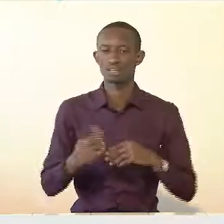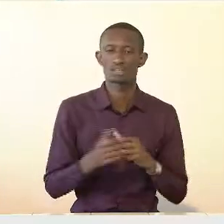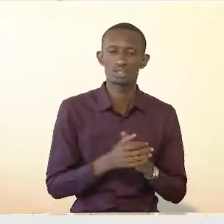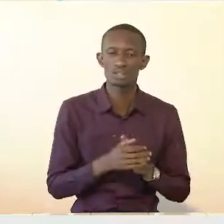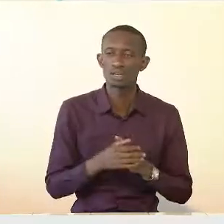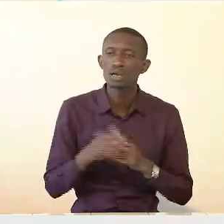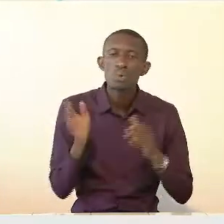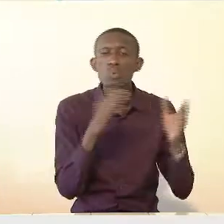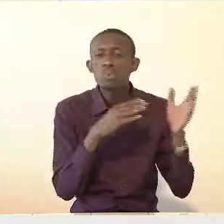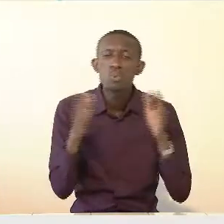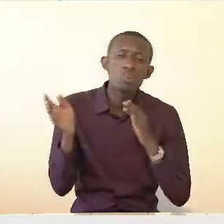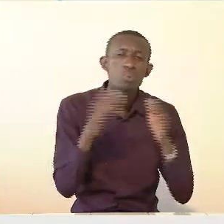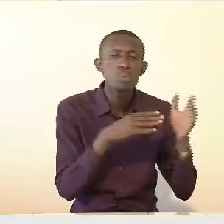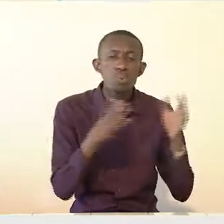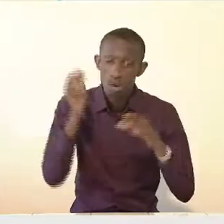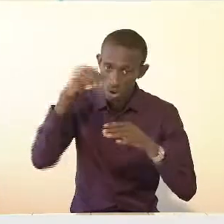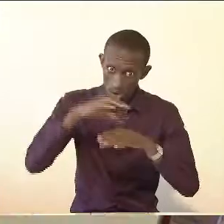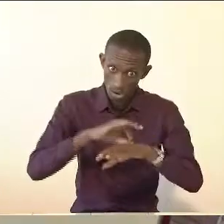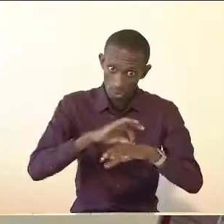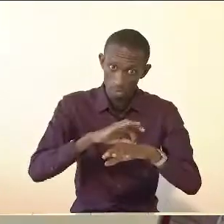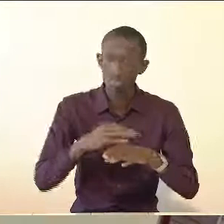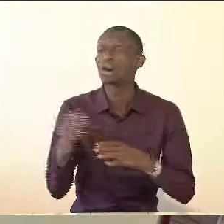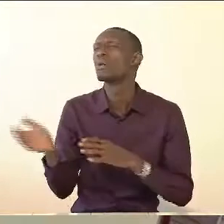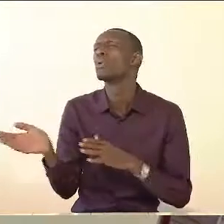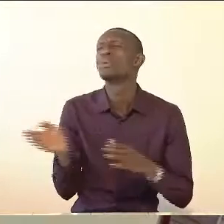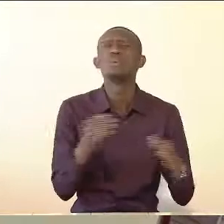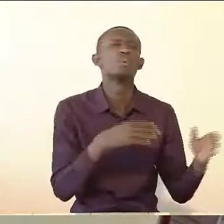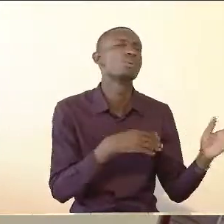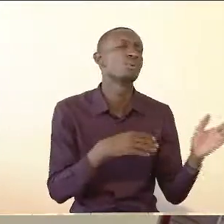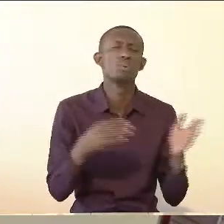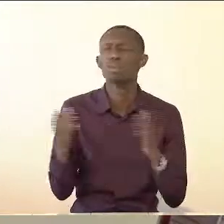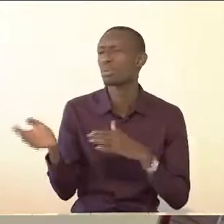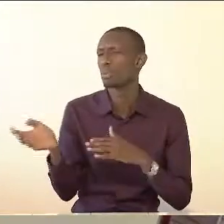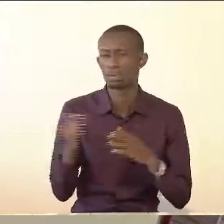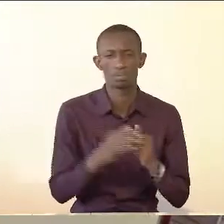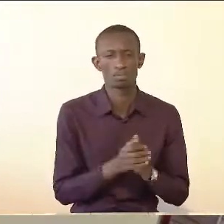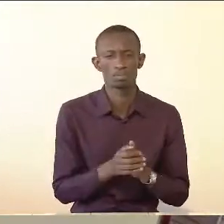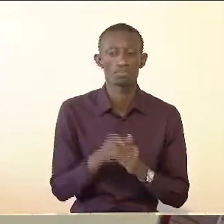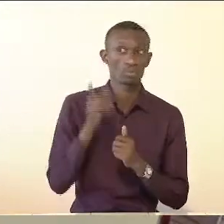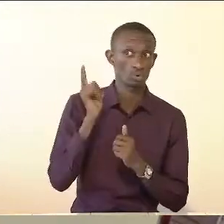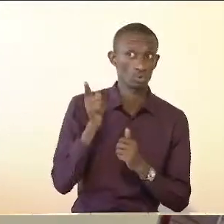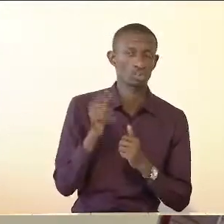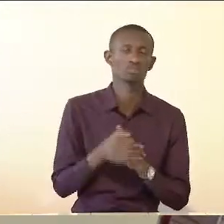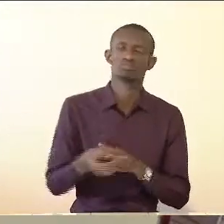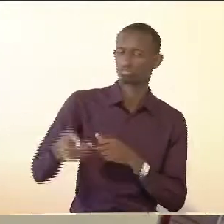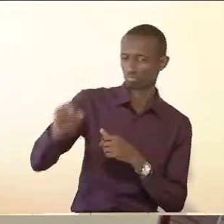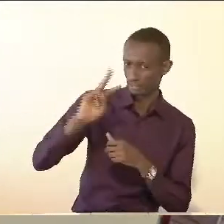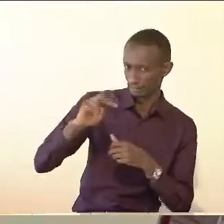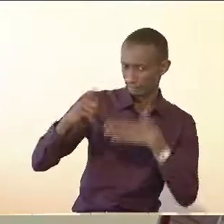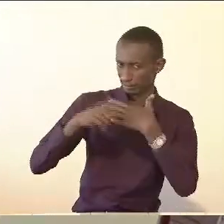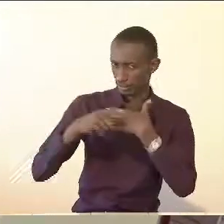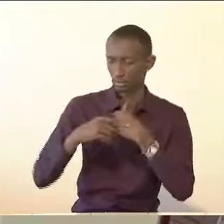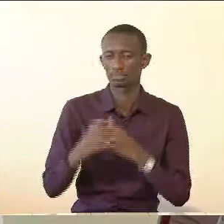be raised up. So that is a summarized diagram that shows a negative feedback mechanism of regulation of